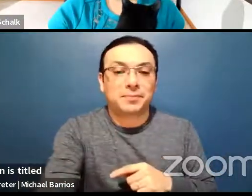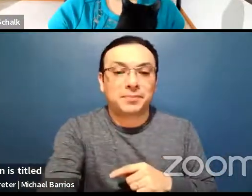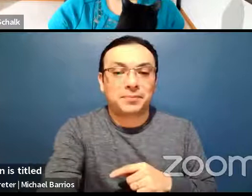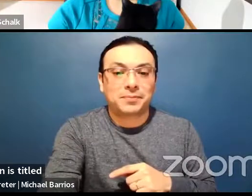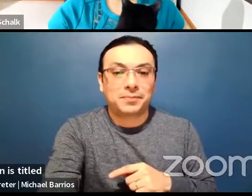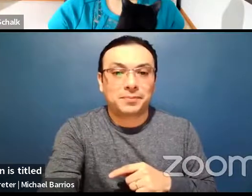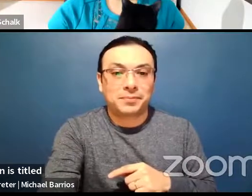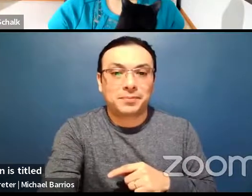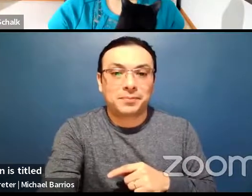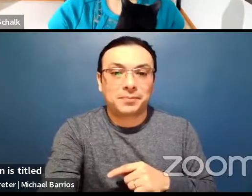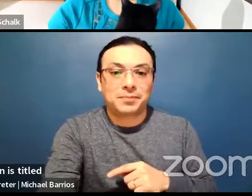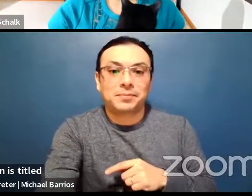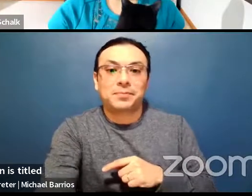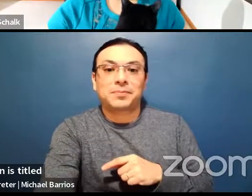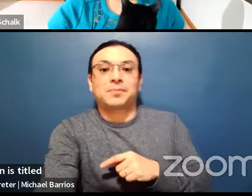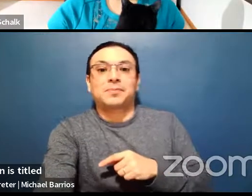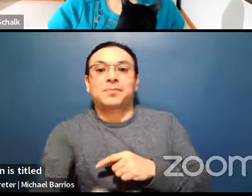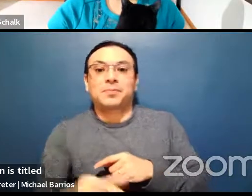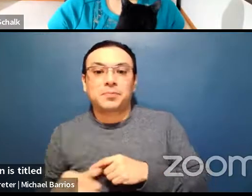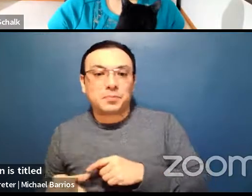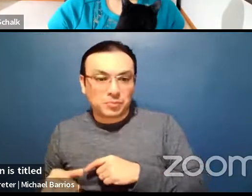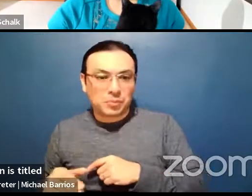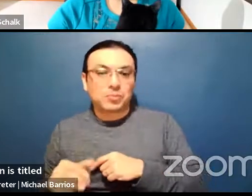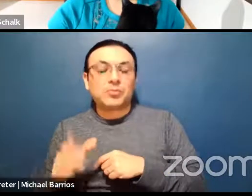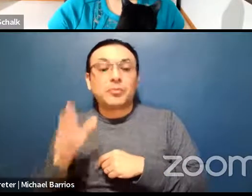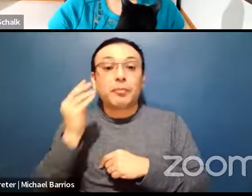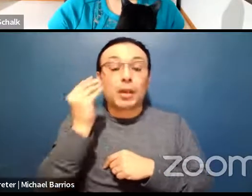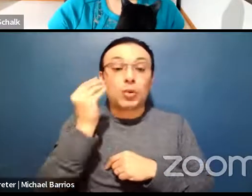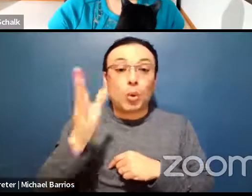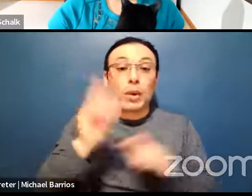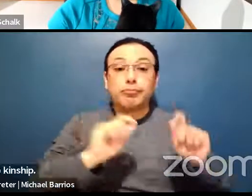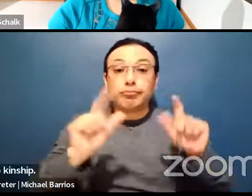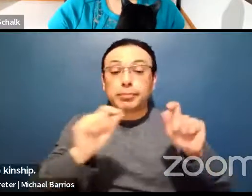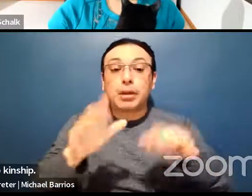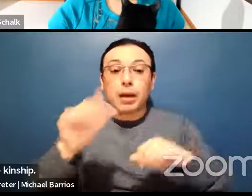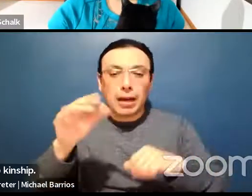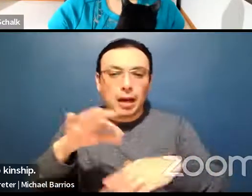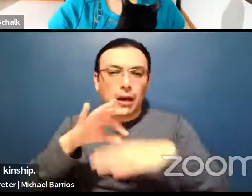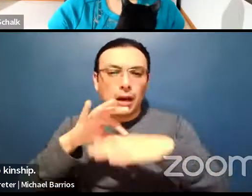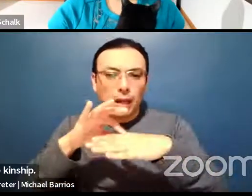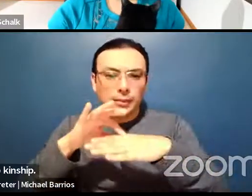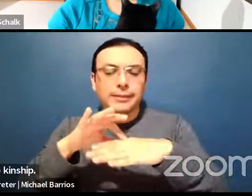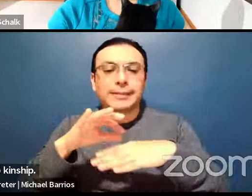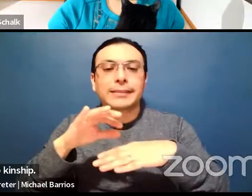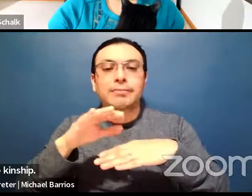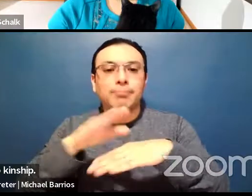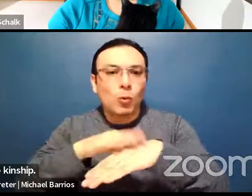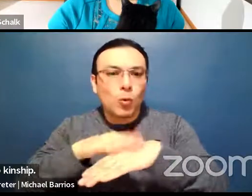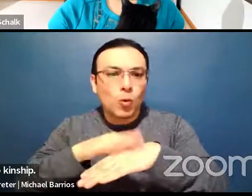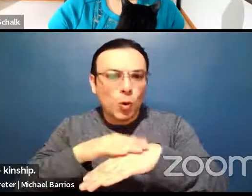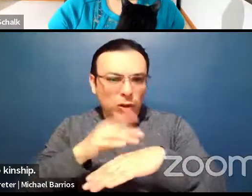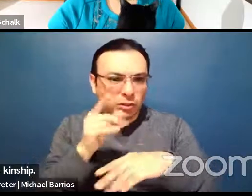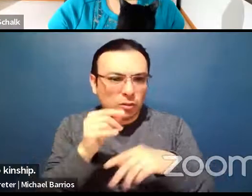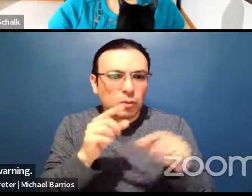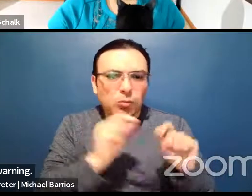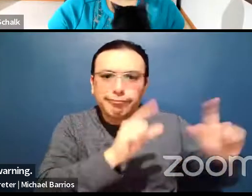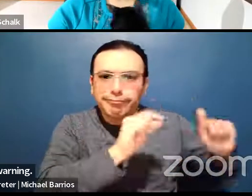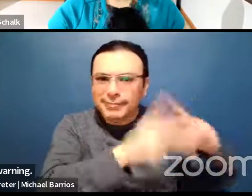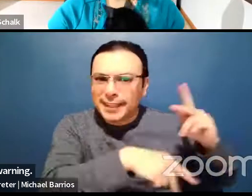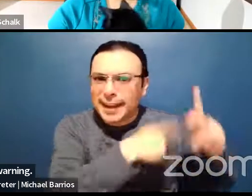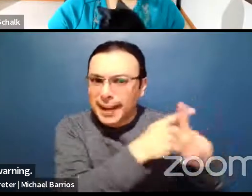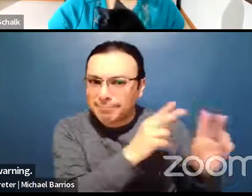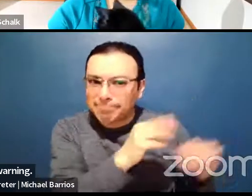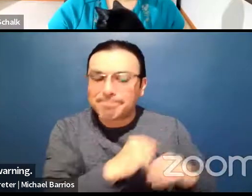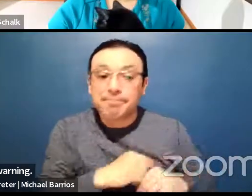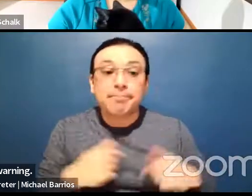the presenters and a content warning. So this is Jina speaking. I am a